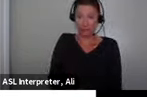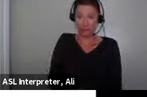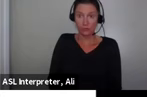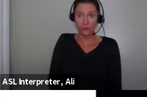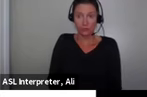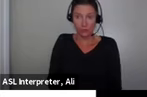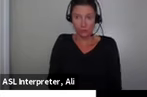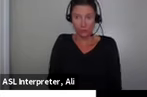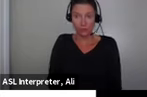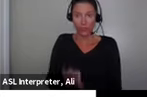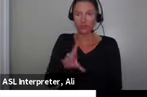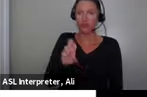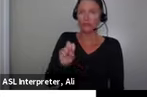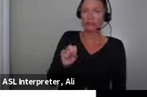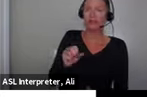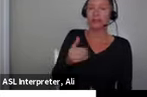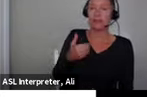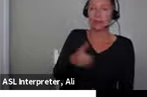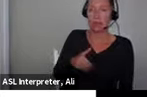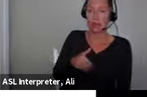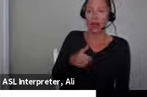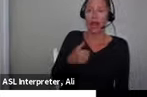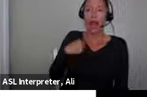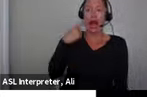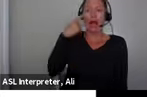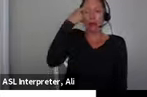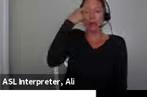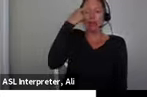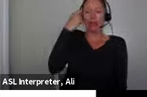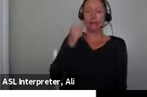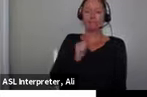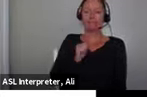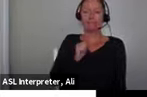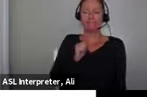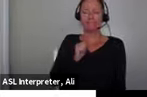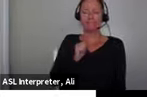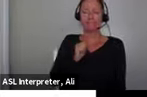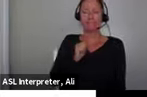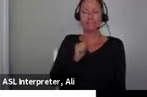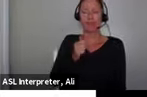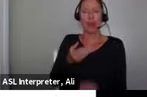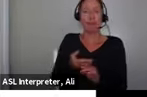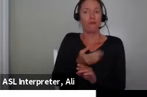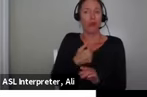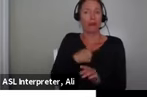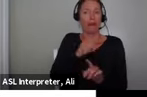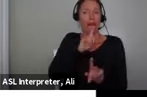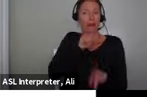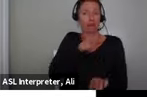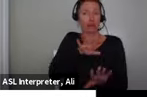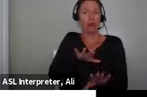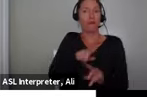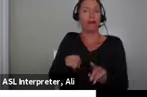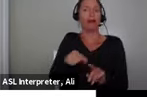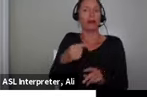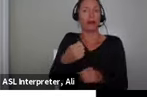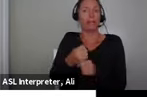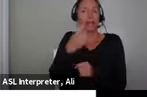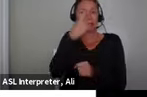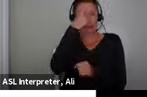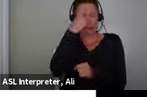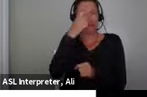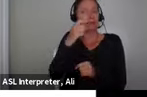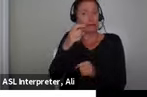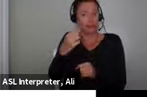So I think the answer, before I say anything, it would make sense to actually have a